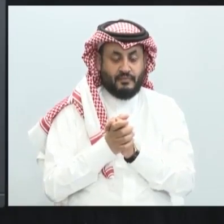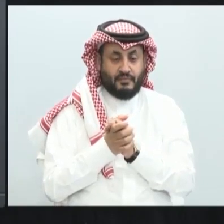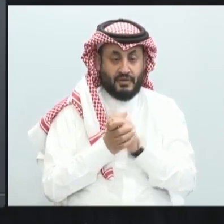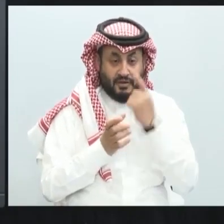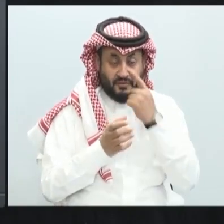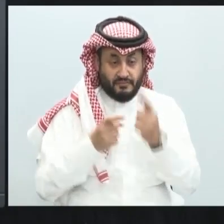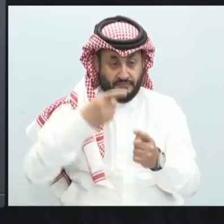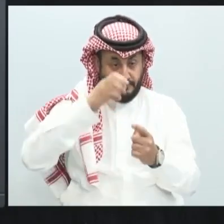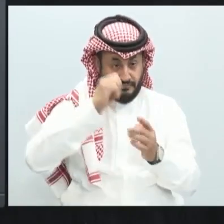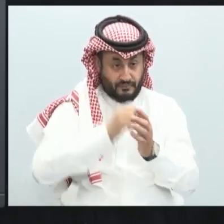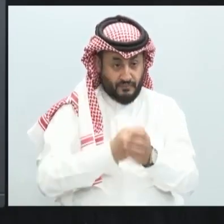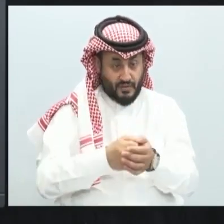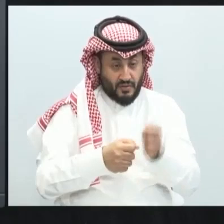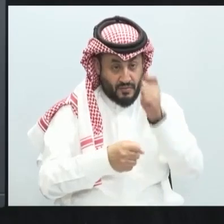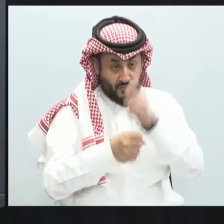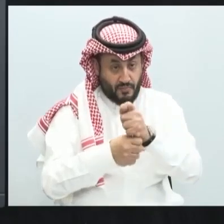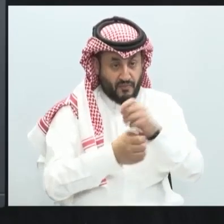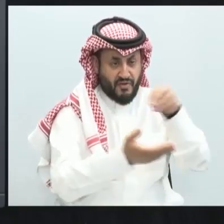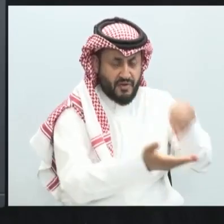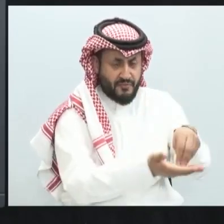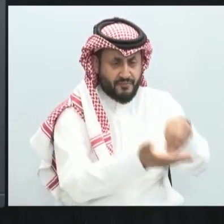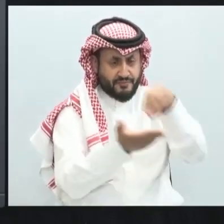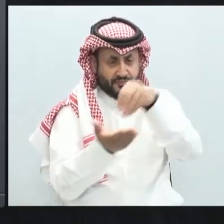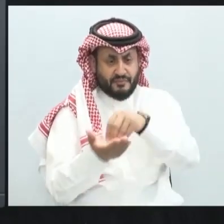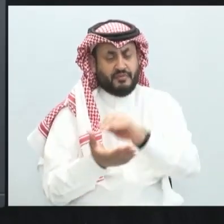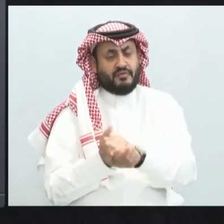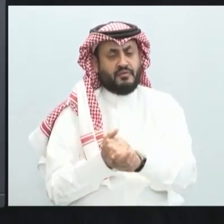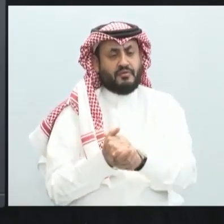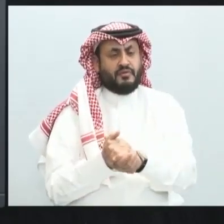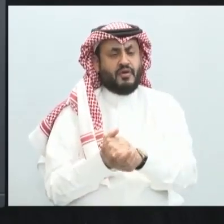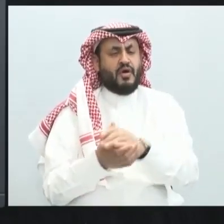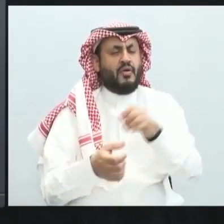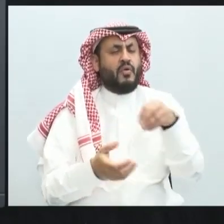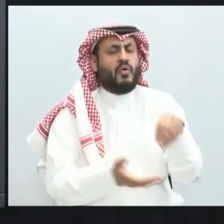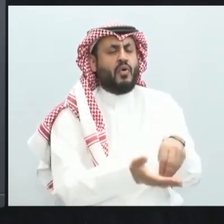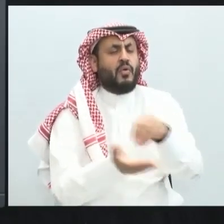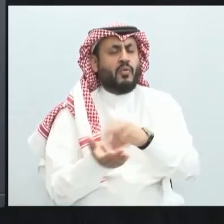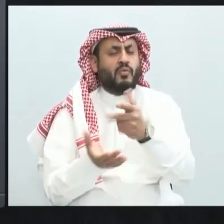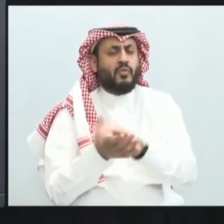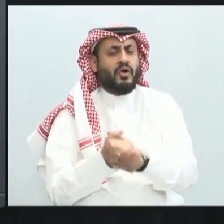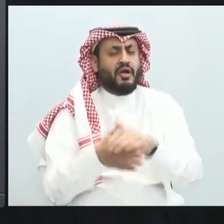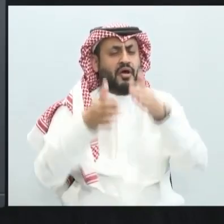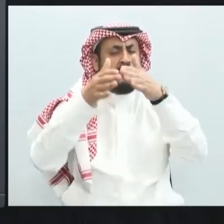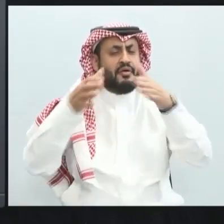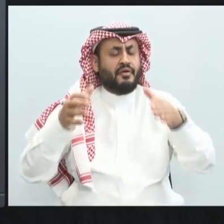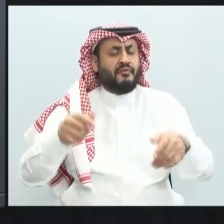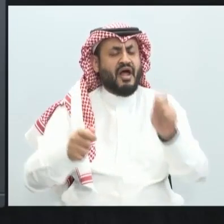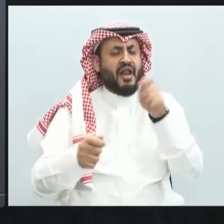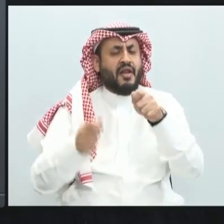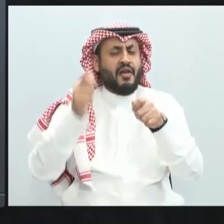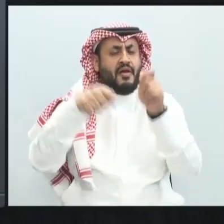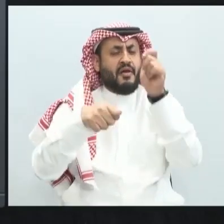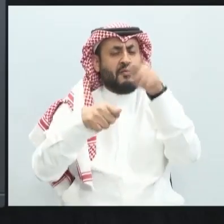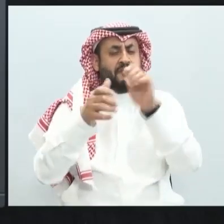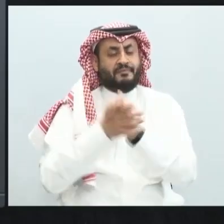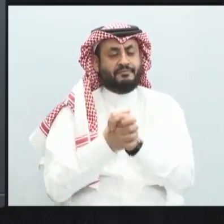is another verb, which is to go rock climbing, to practice rock climbing when we go to